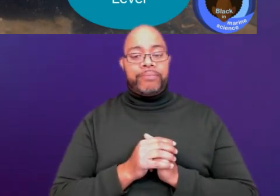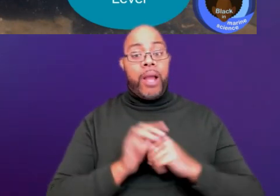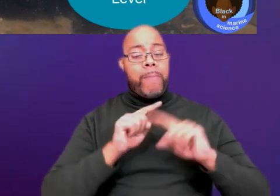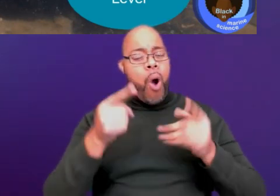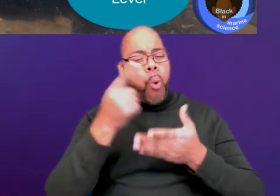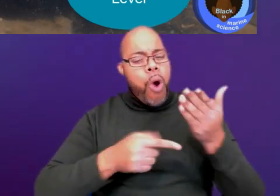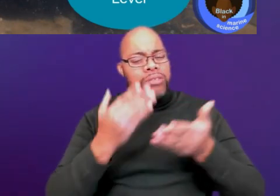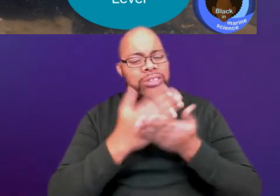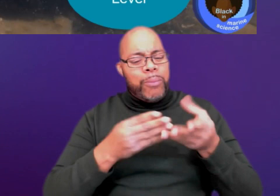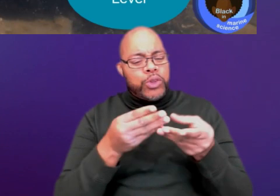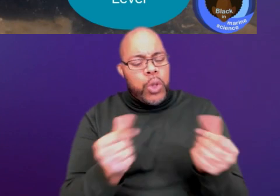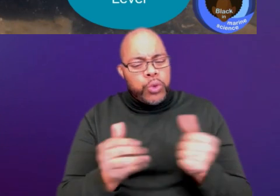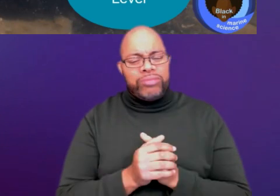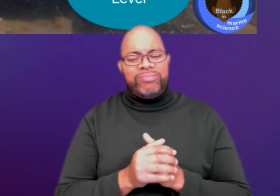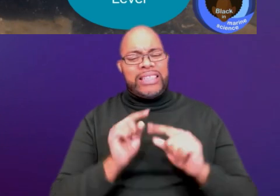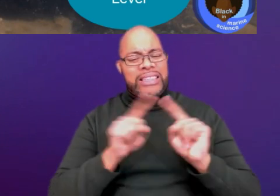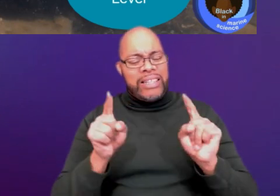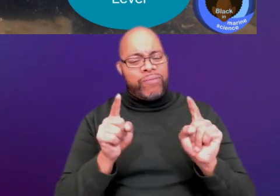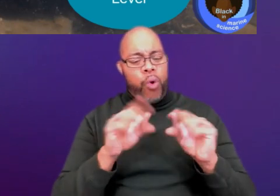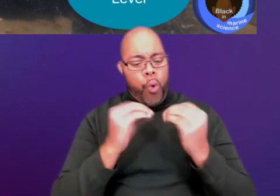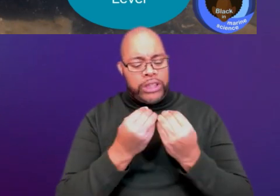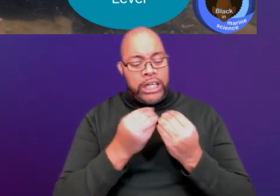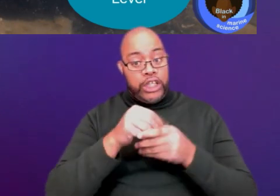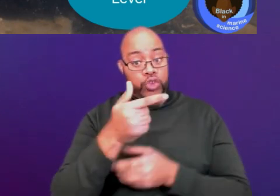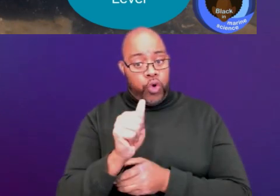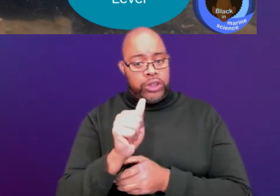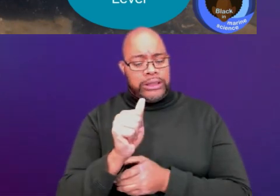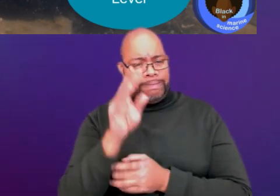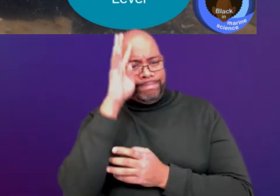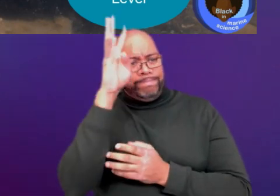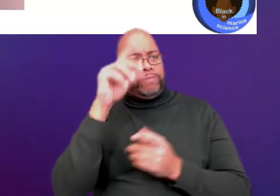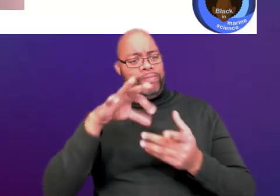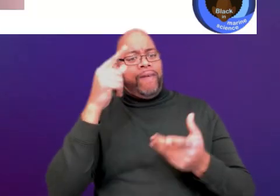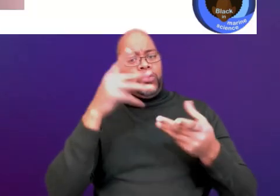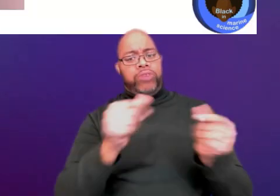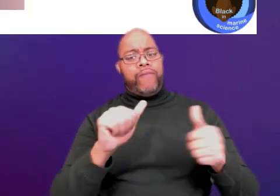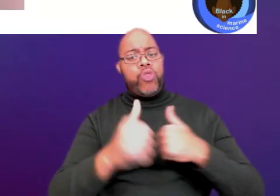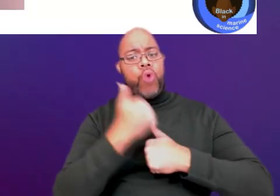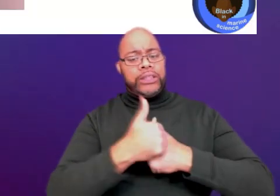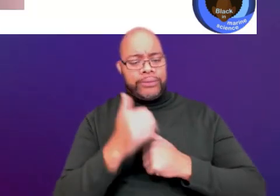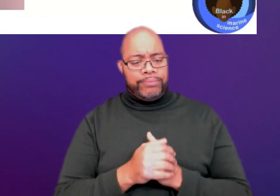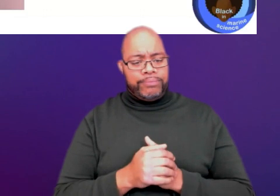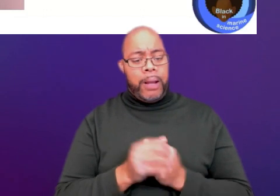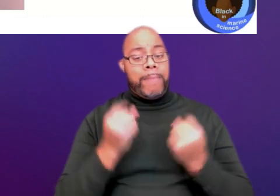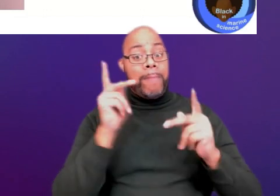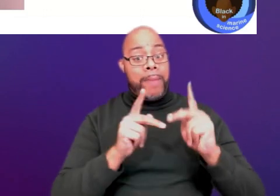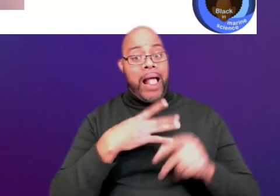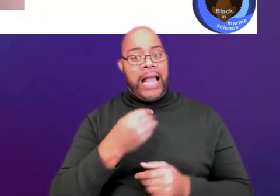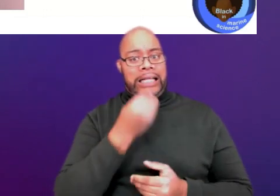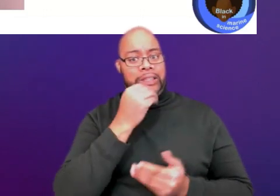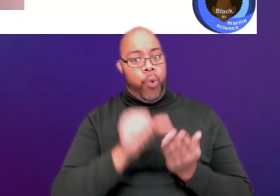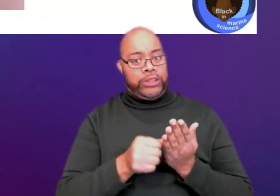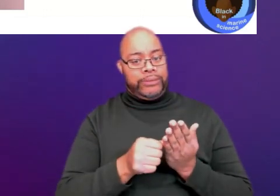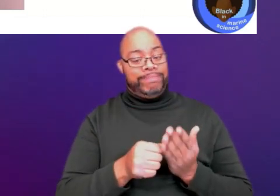are some solutions different organizations in Georgia have found to these threats? Lots of people like to eat an